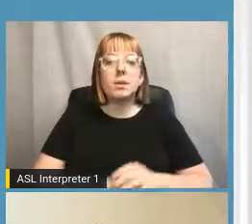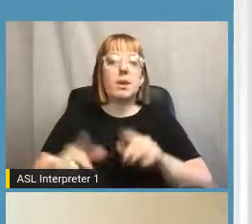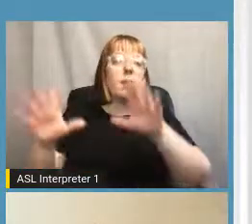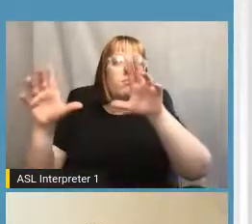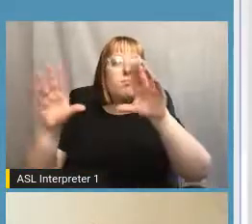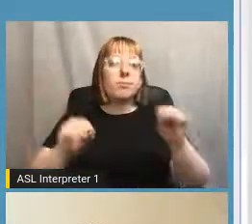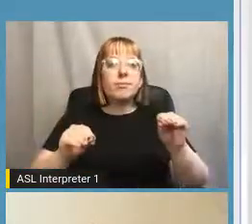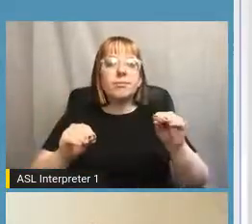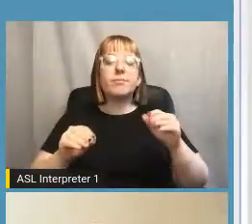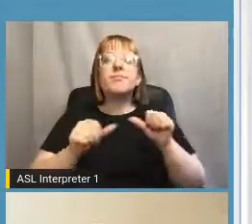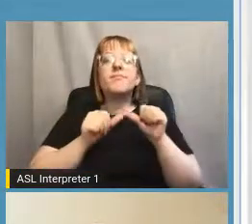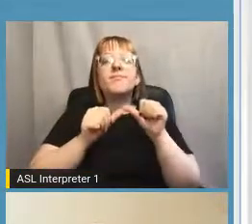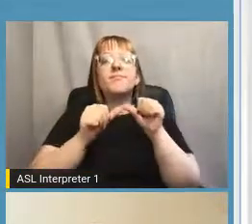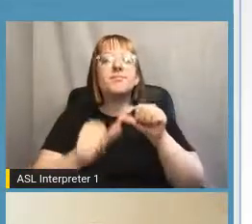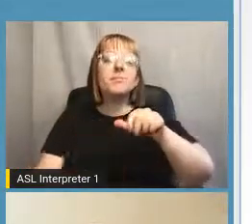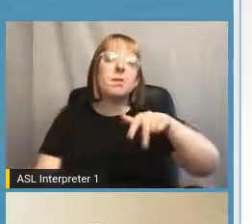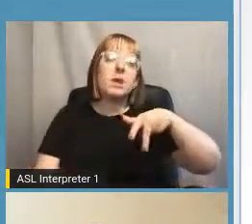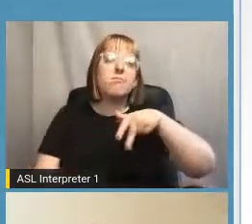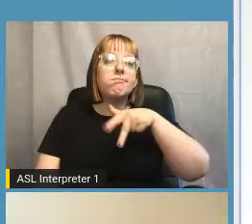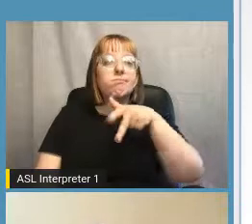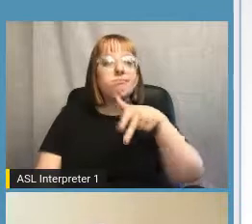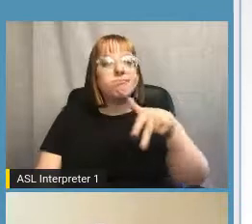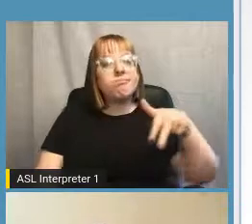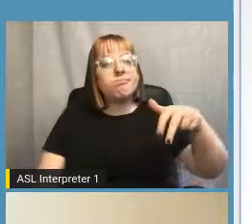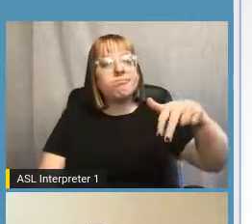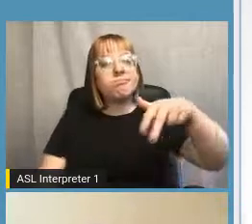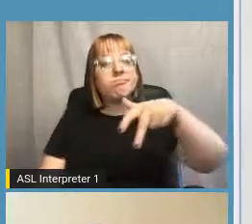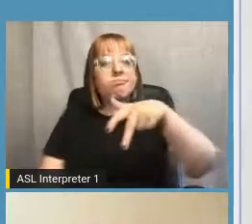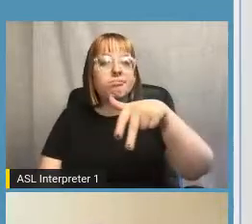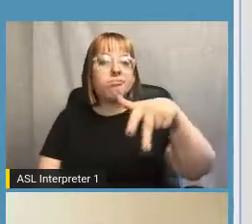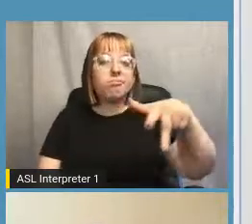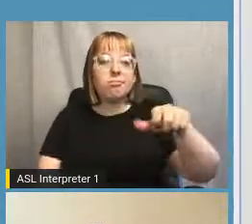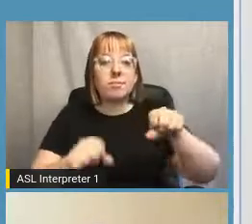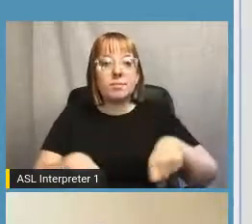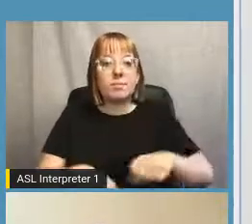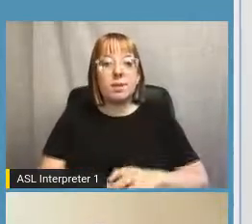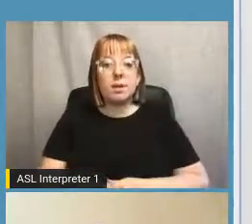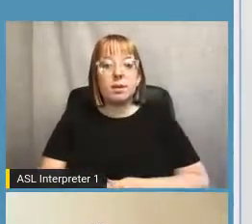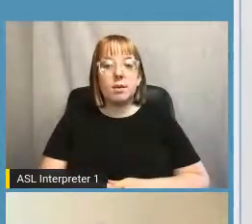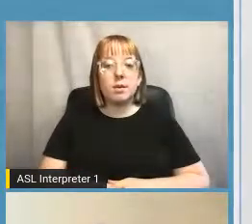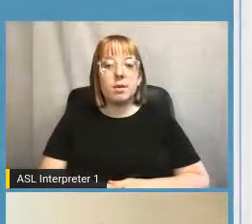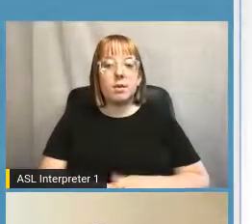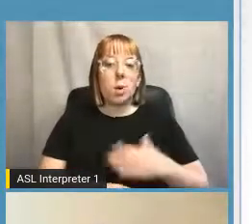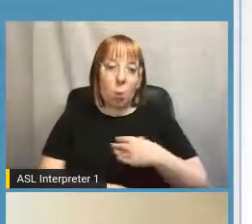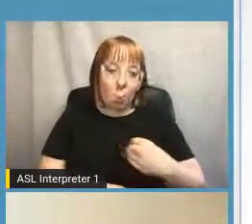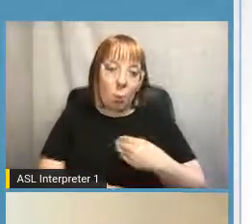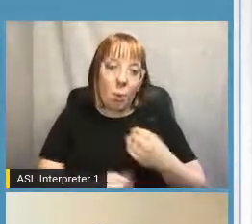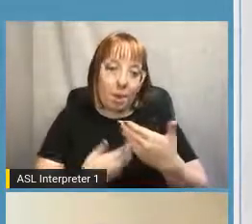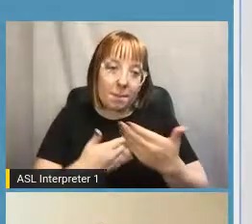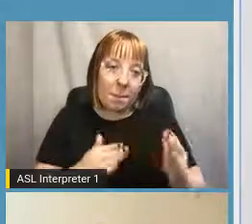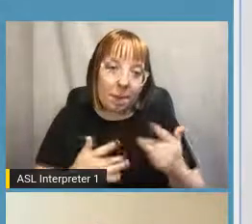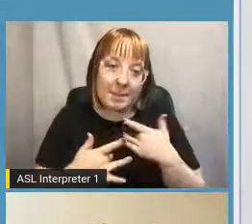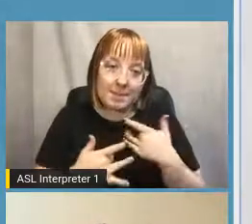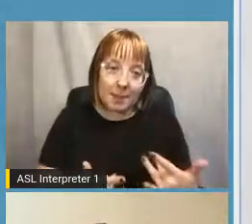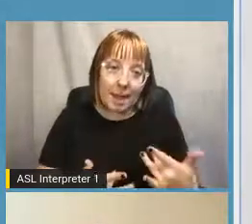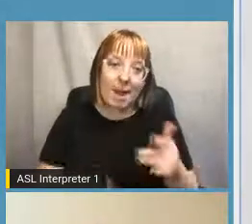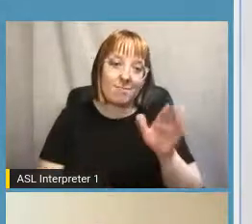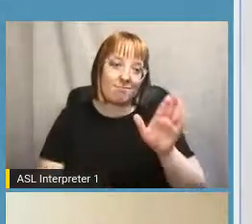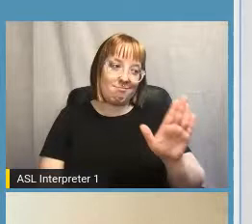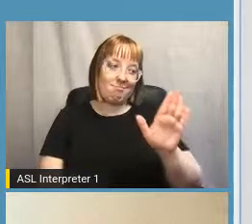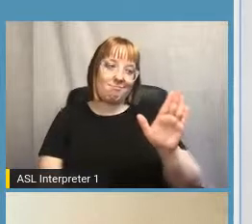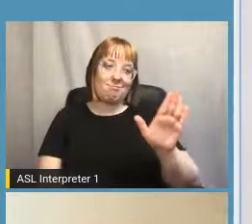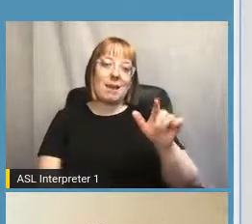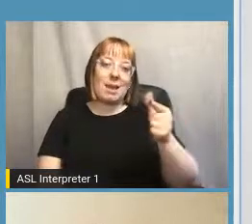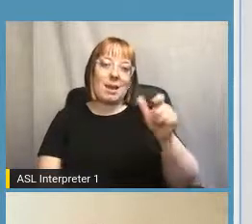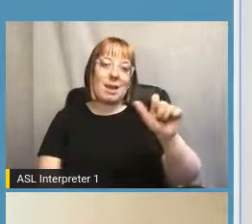and continue to move around. But you are in a white box, typical gallery type